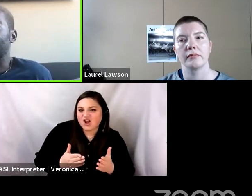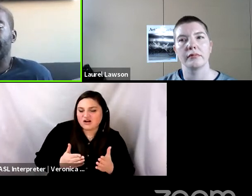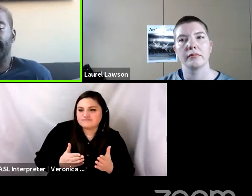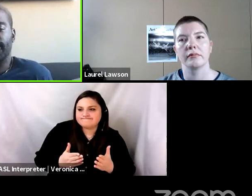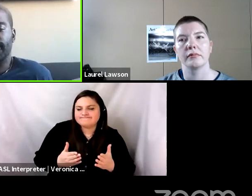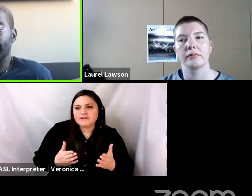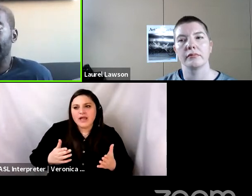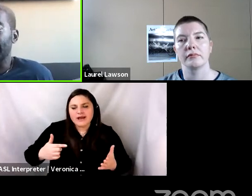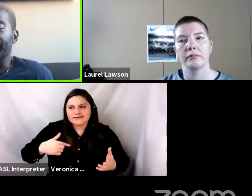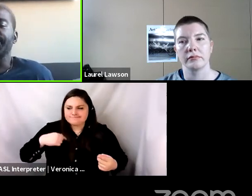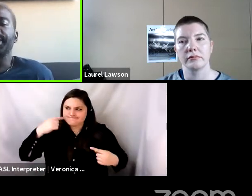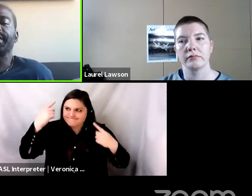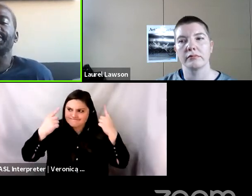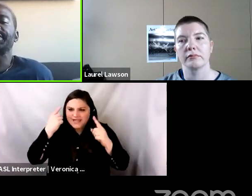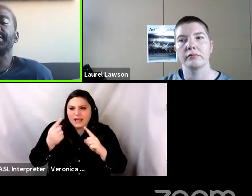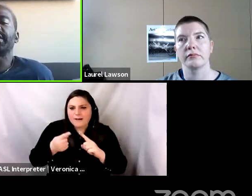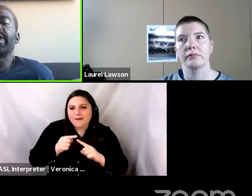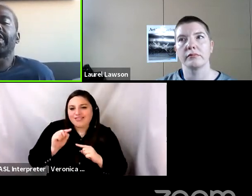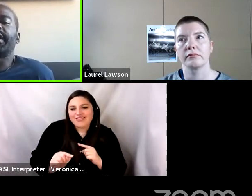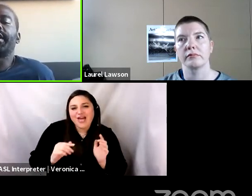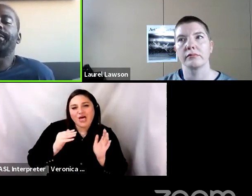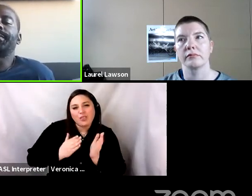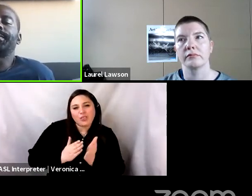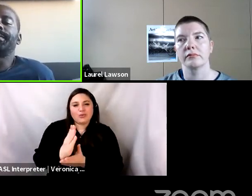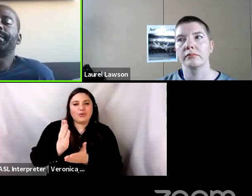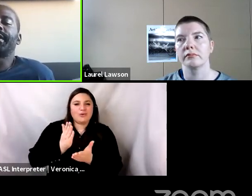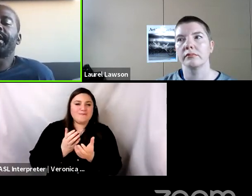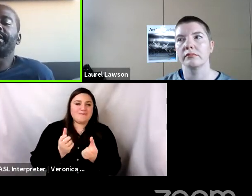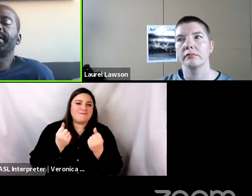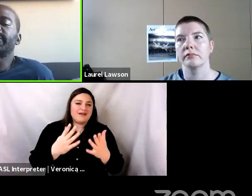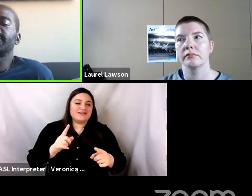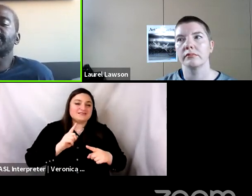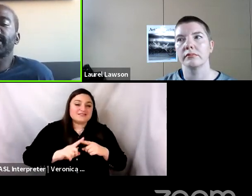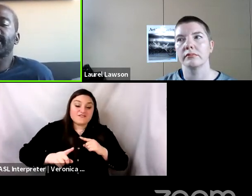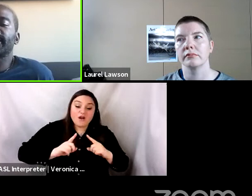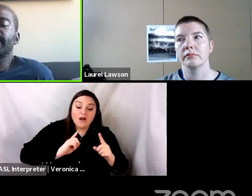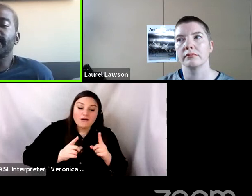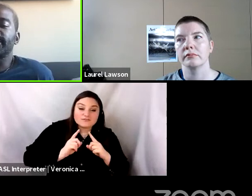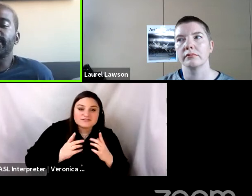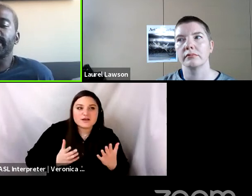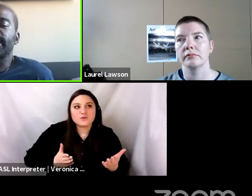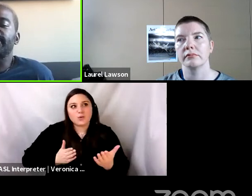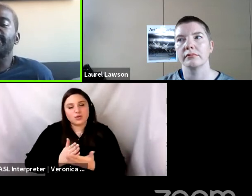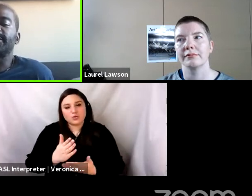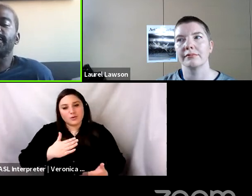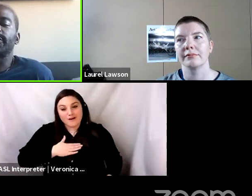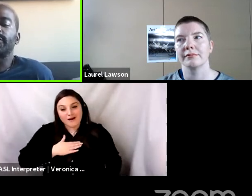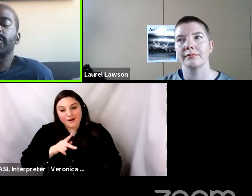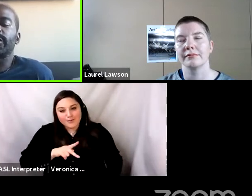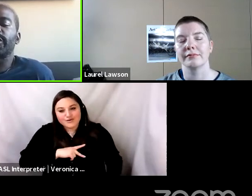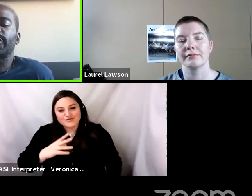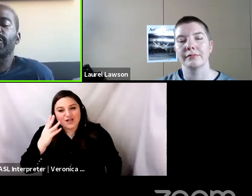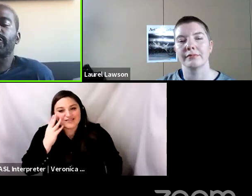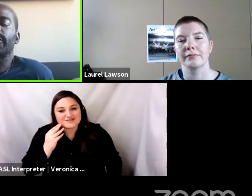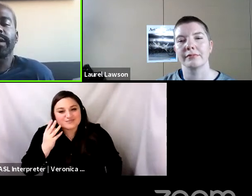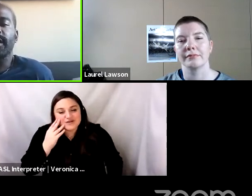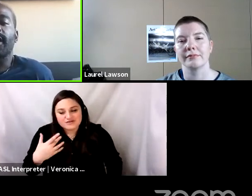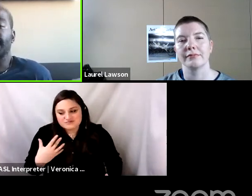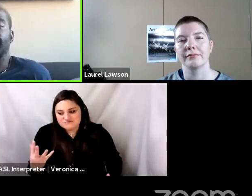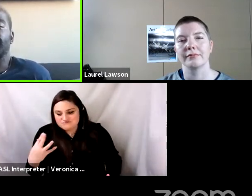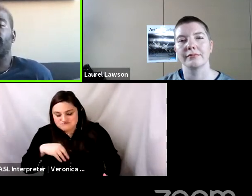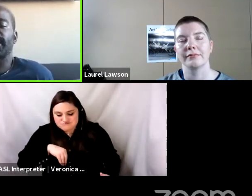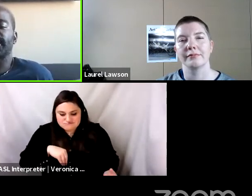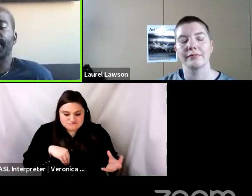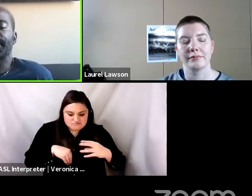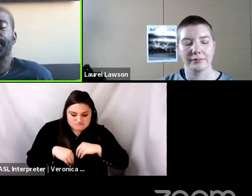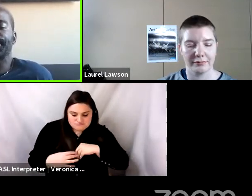of or experienced, and even just my kind of growing